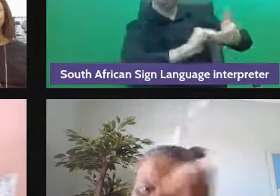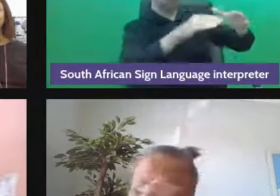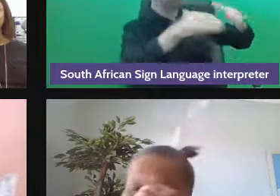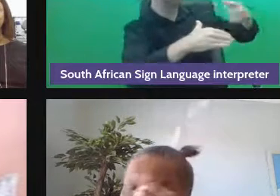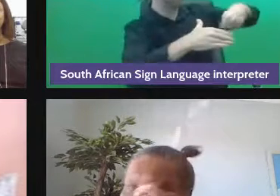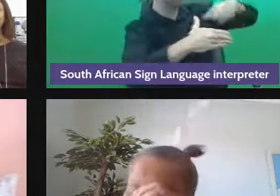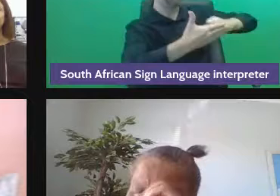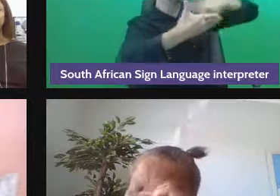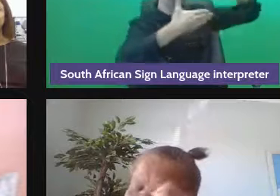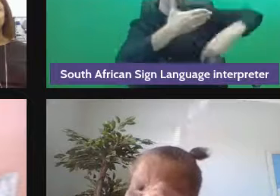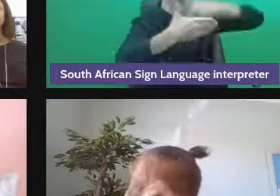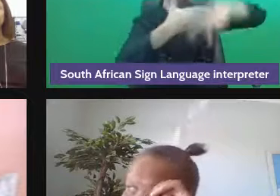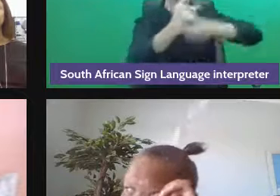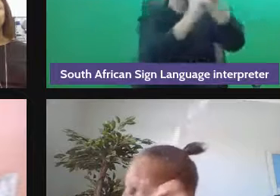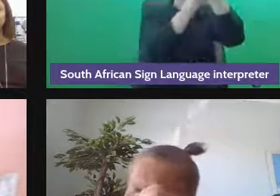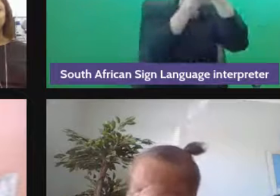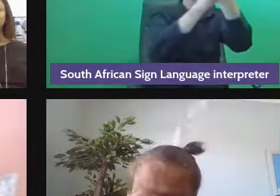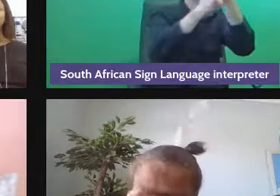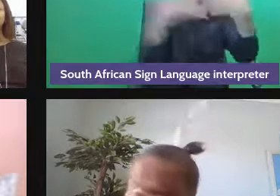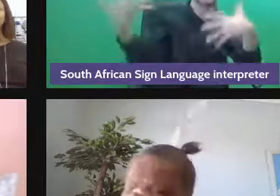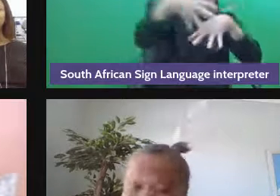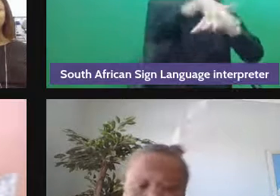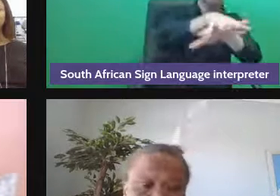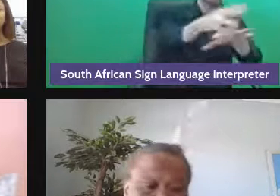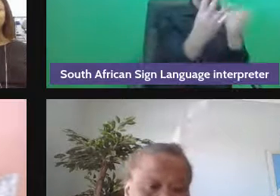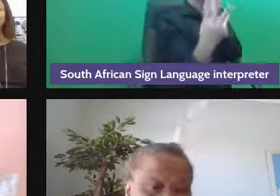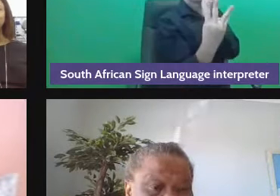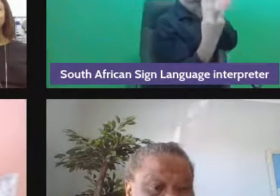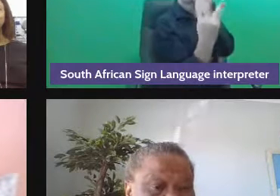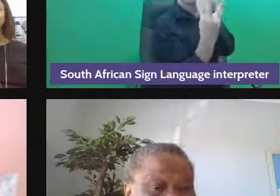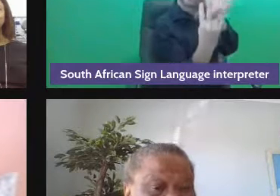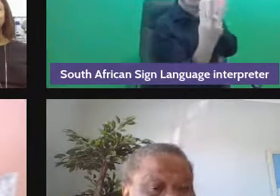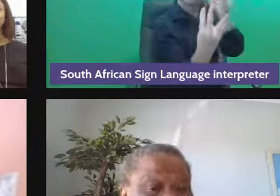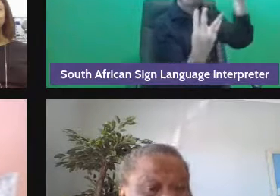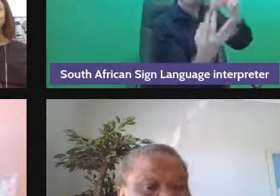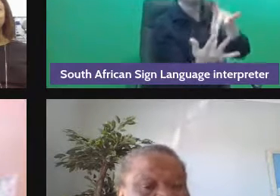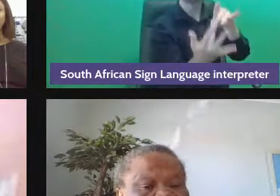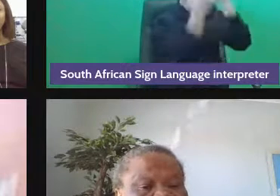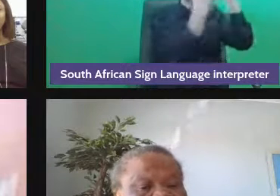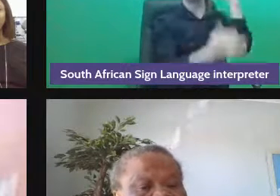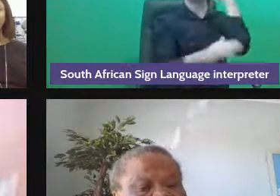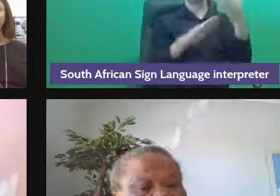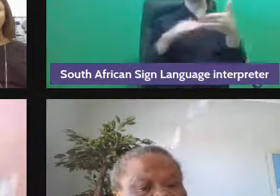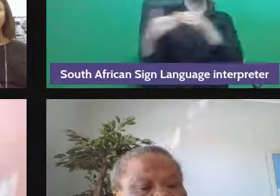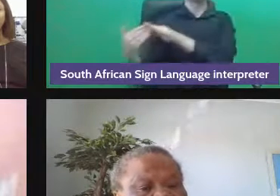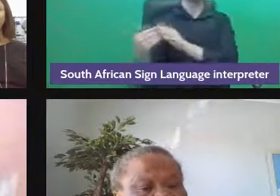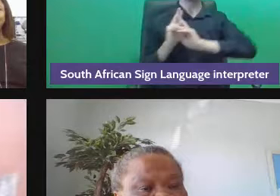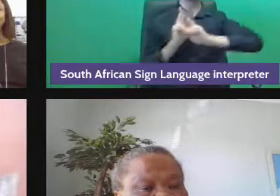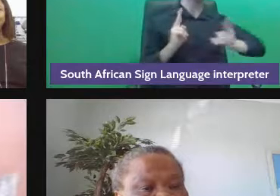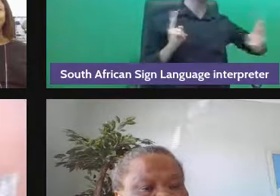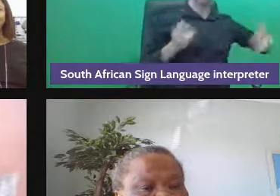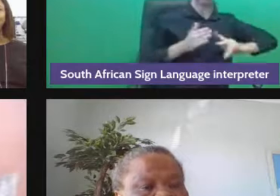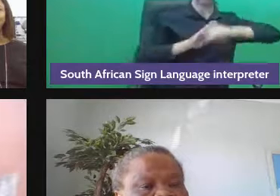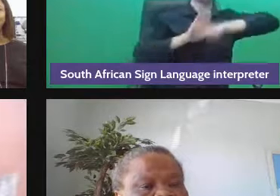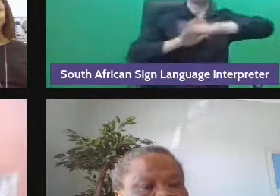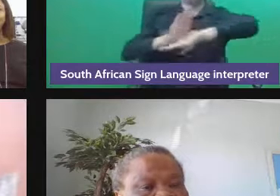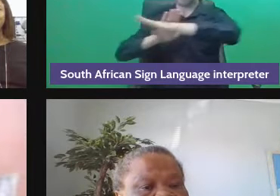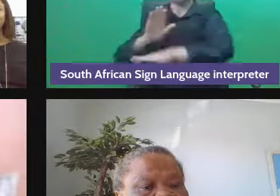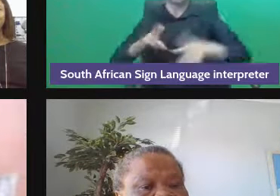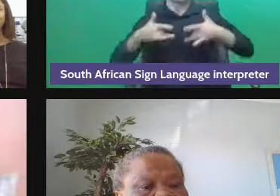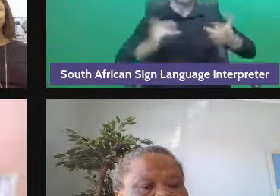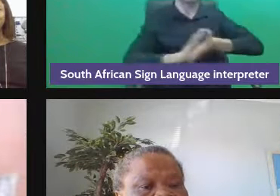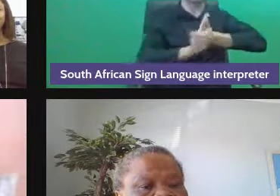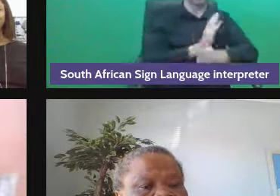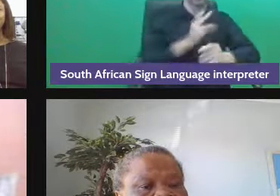promote inclusivity, accessibility for the deaf community through various programs such as life skills, workshops,